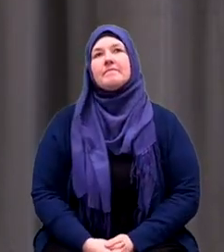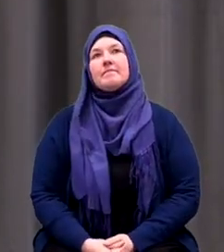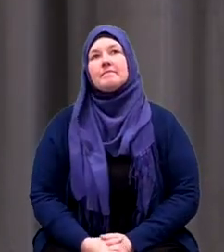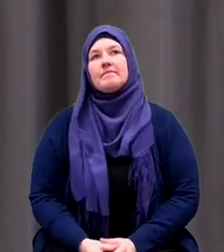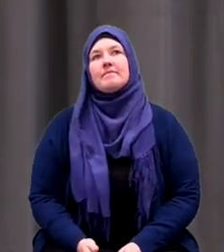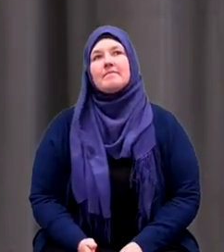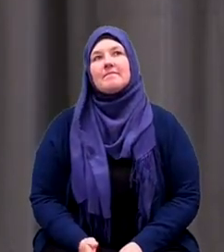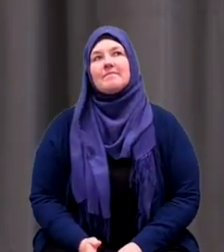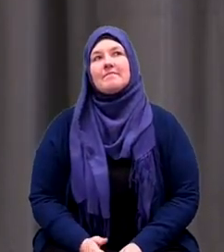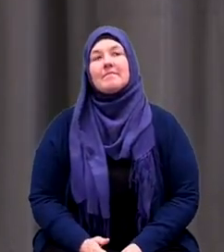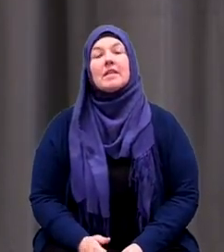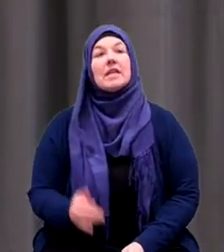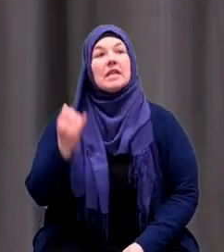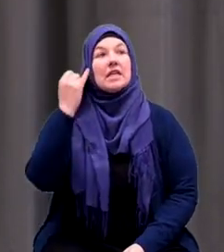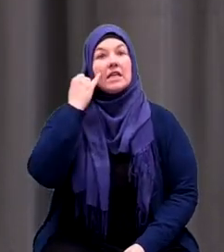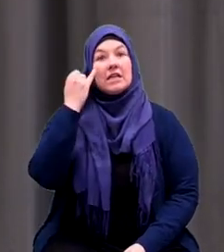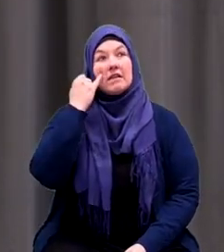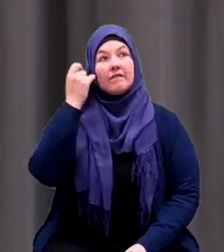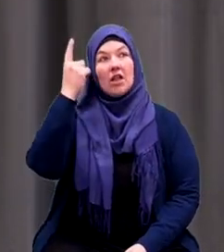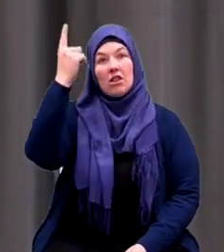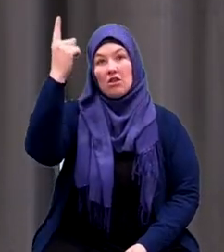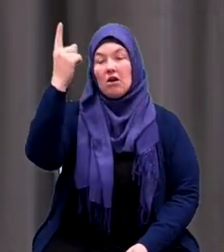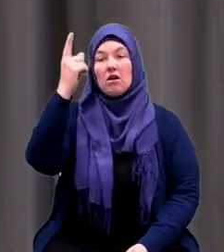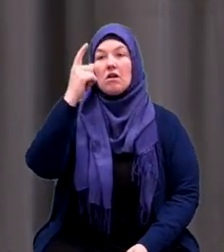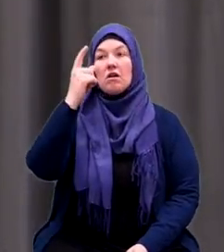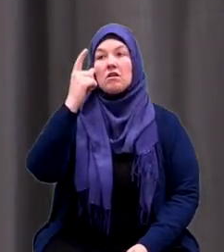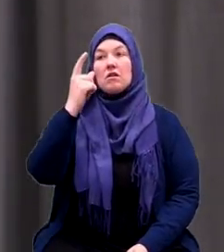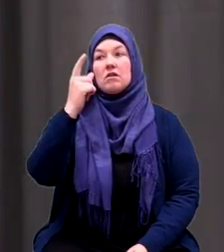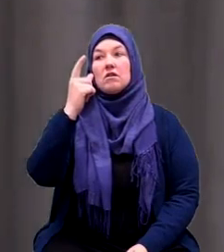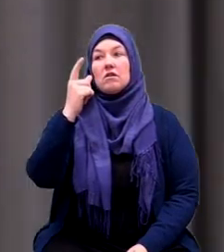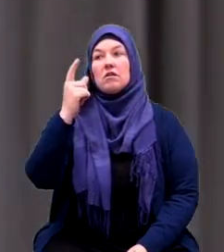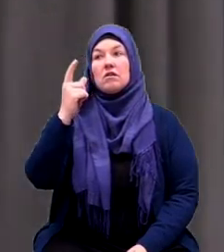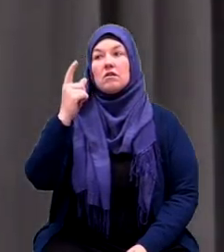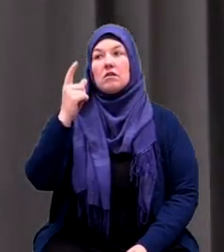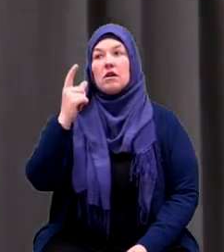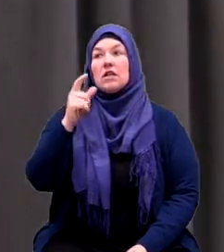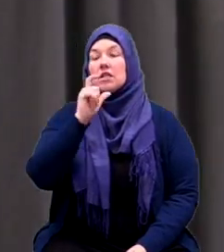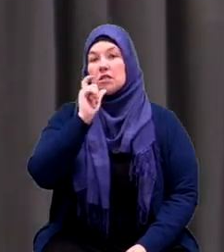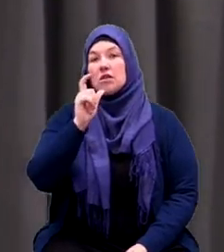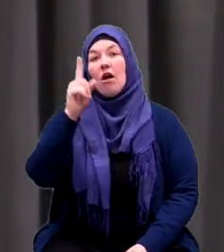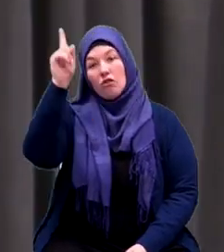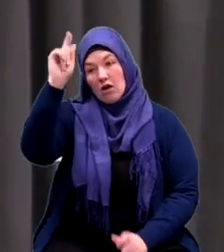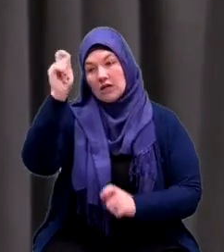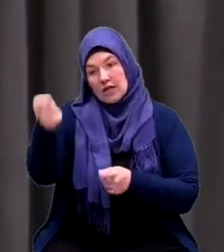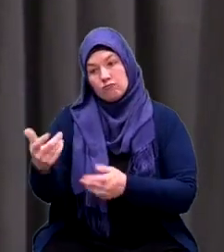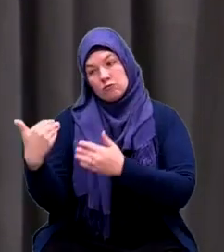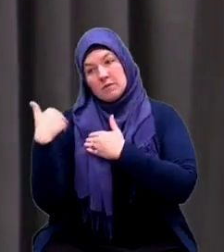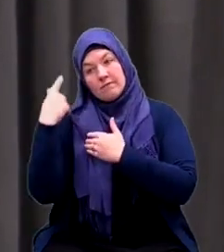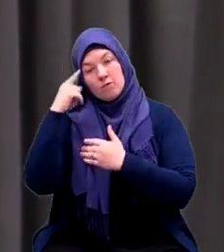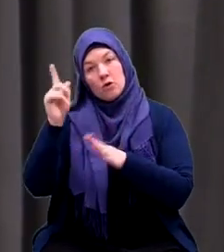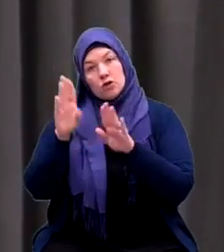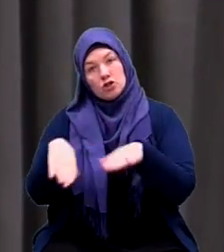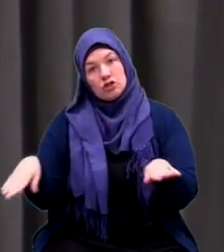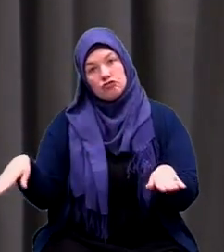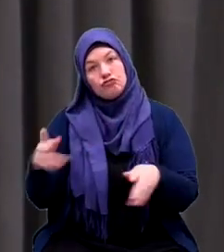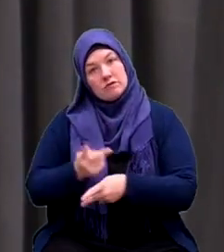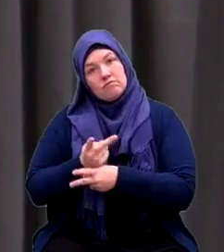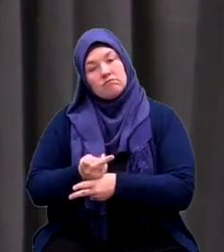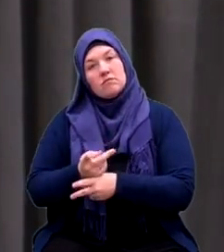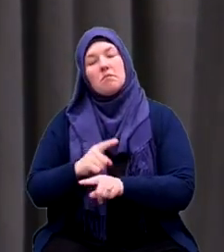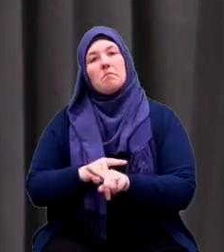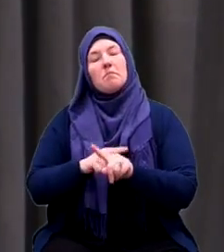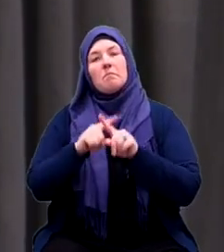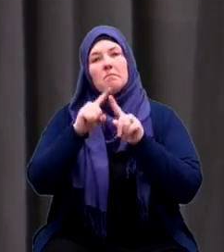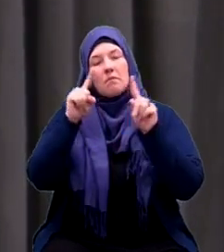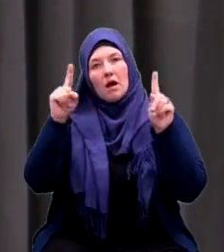If Allah subhanahu wa ta'ala had not charged women with children care, He would have required them to be